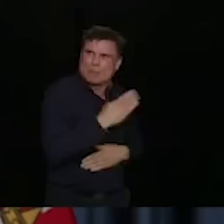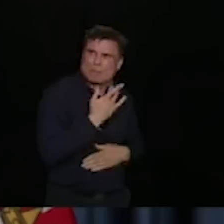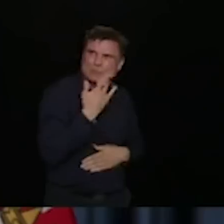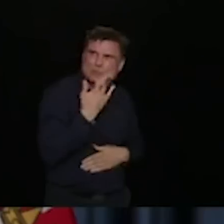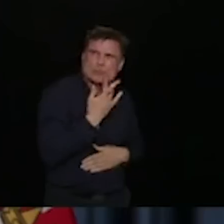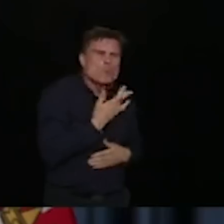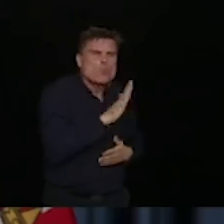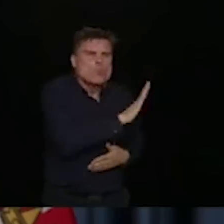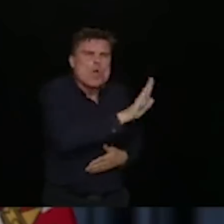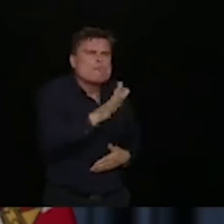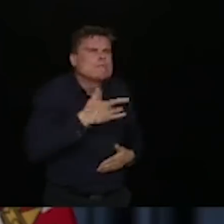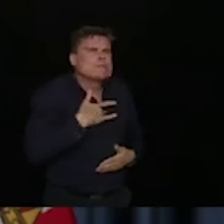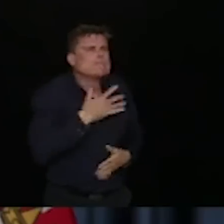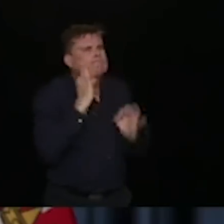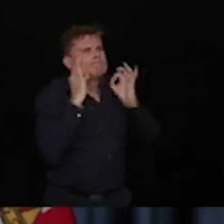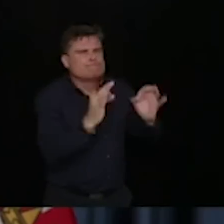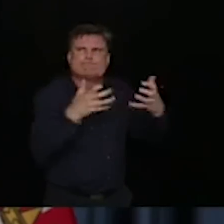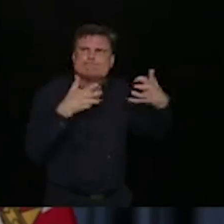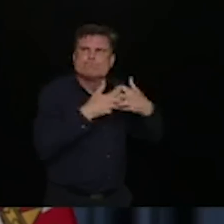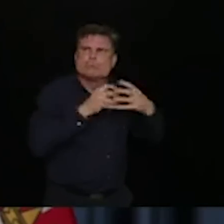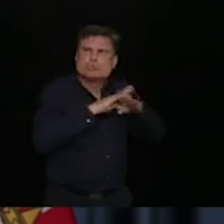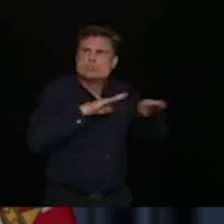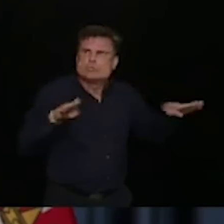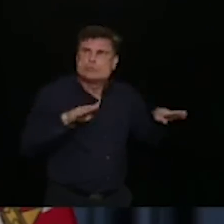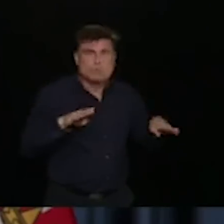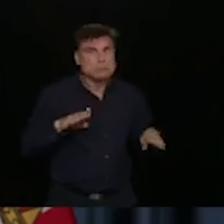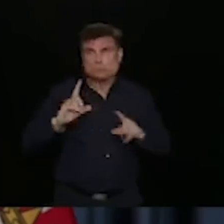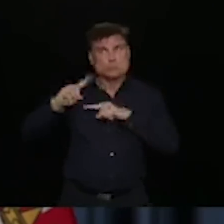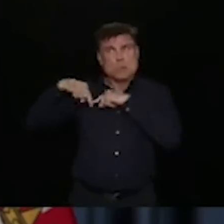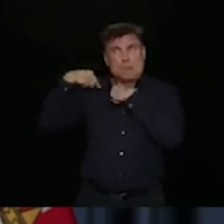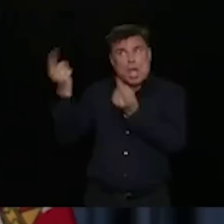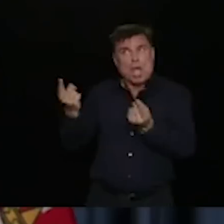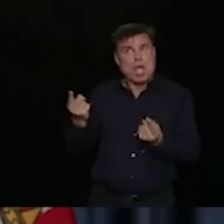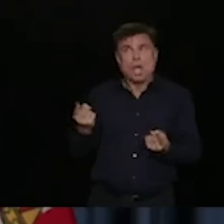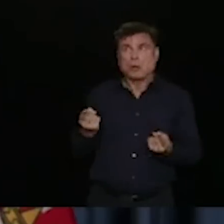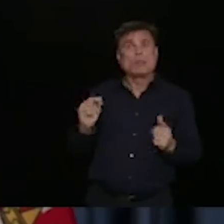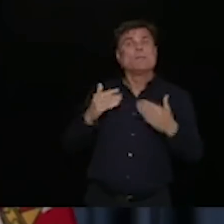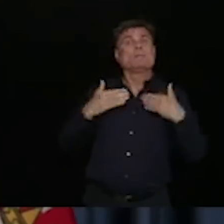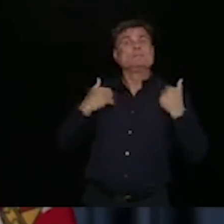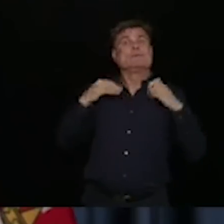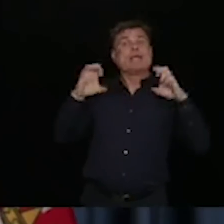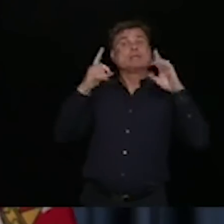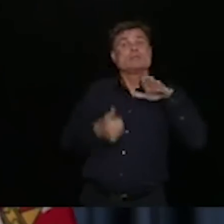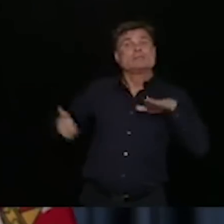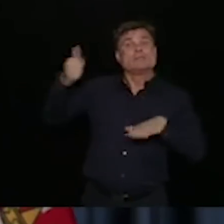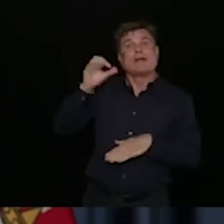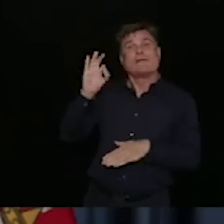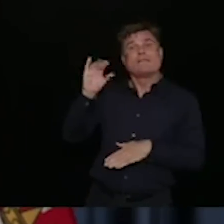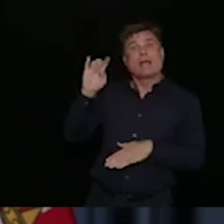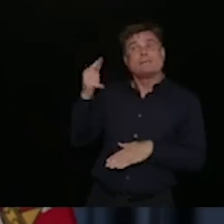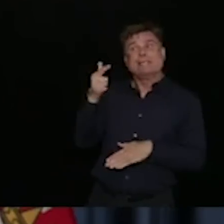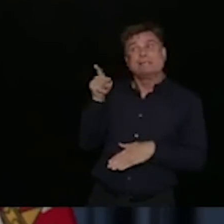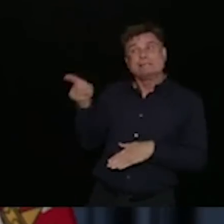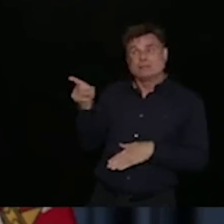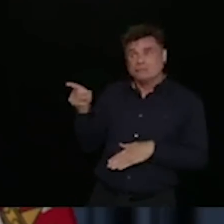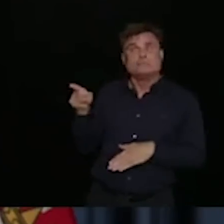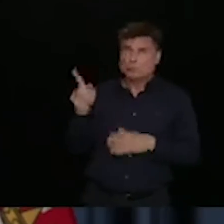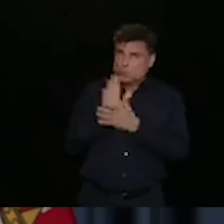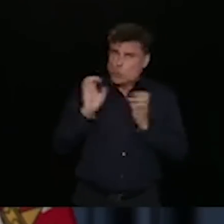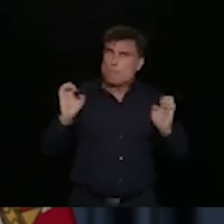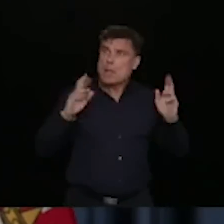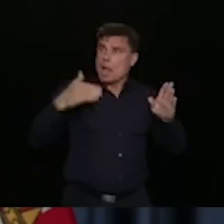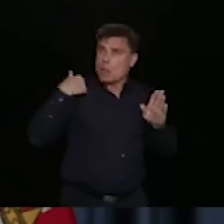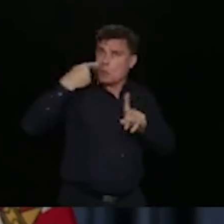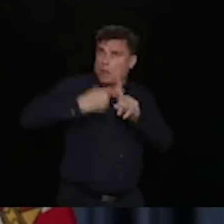interest of their kids. That's what we've been doing. Minister Fleming has worked very, very hard to get us into classrooms in June so that we can use